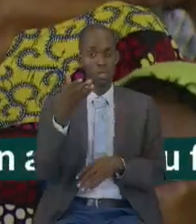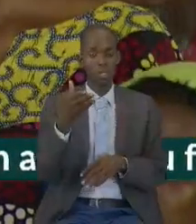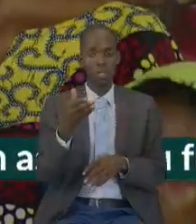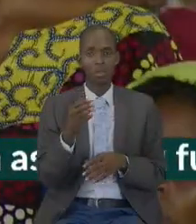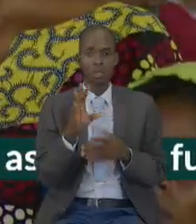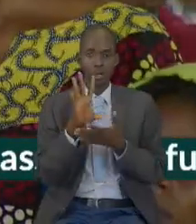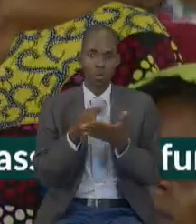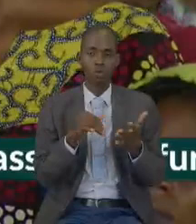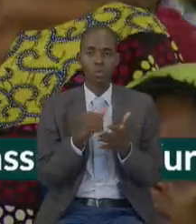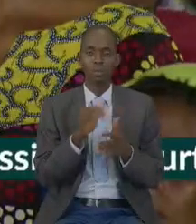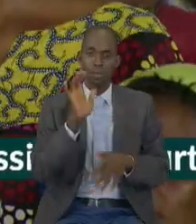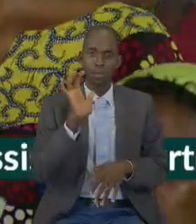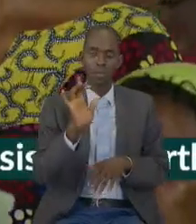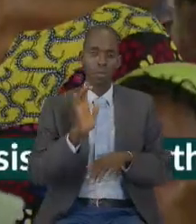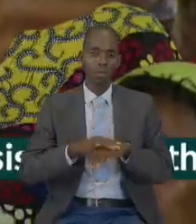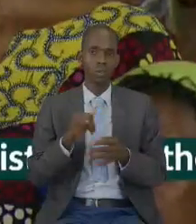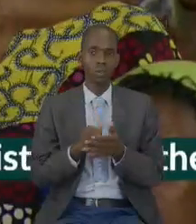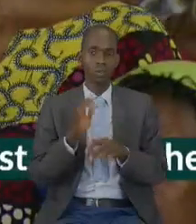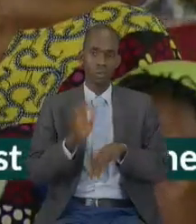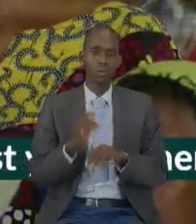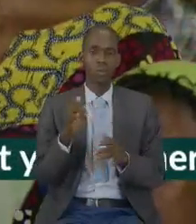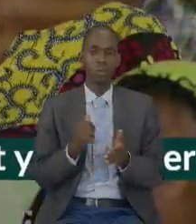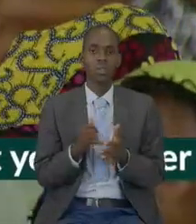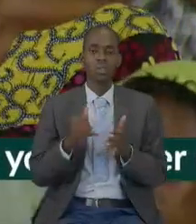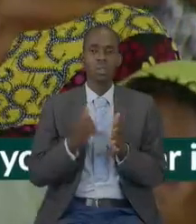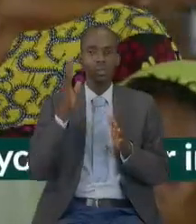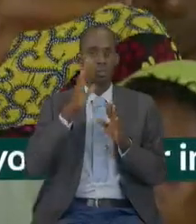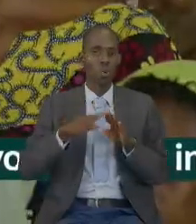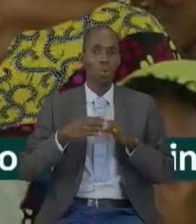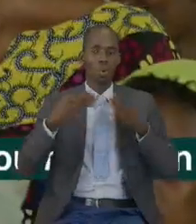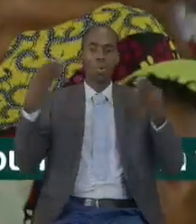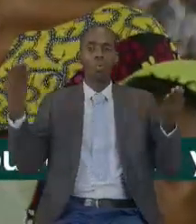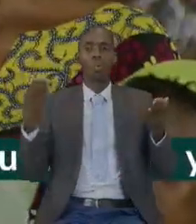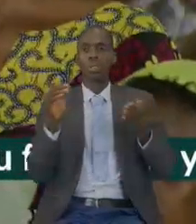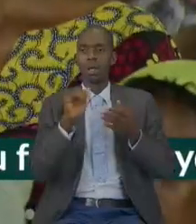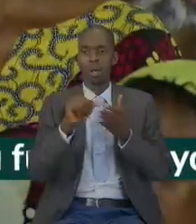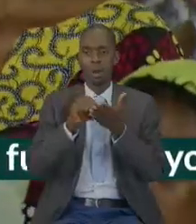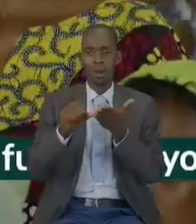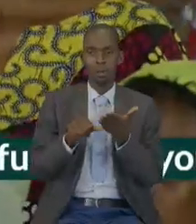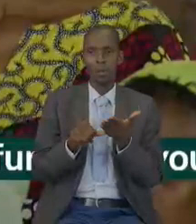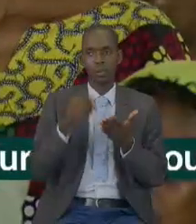thing everywhere globally, depending on the time zone.